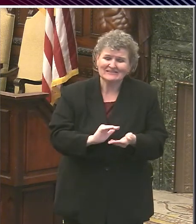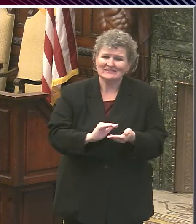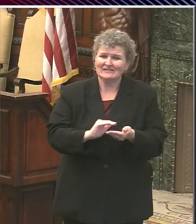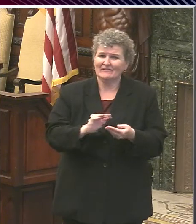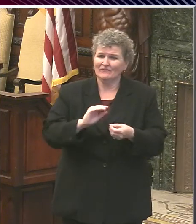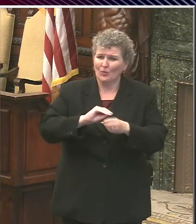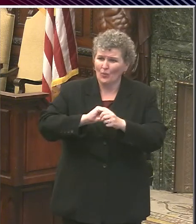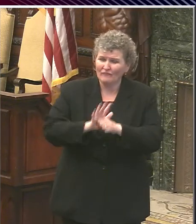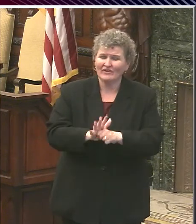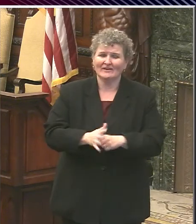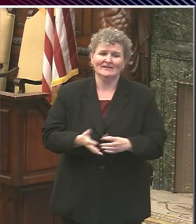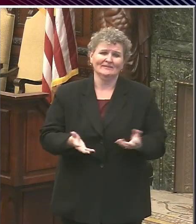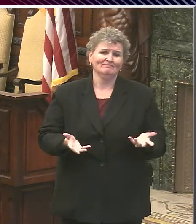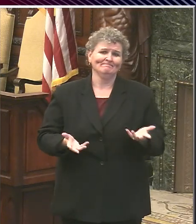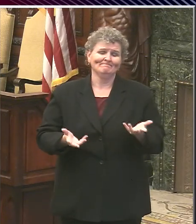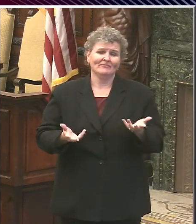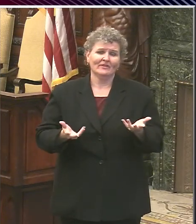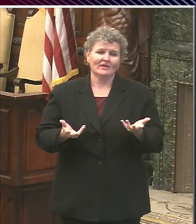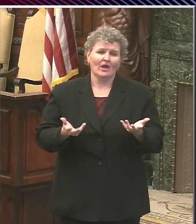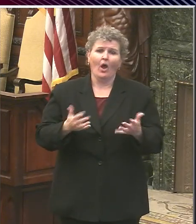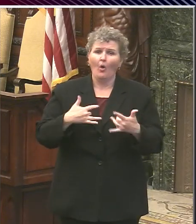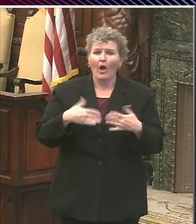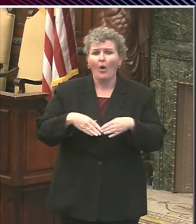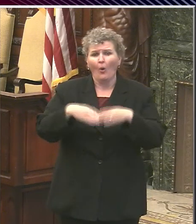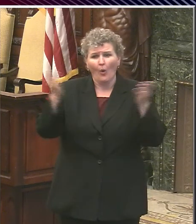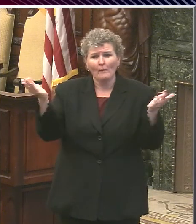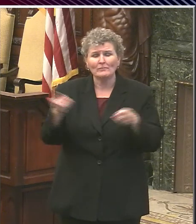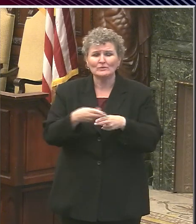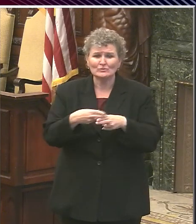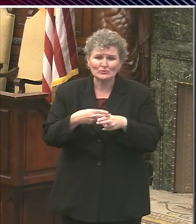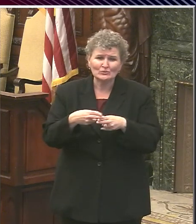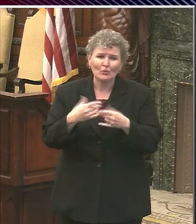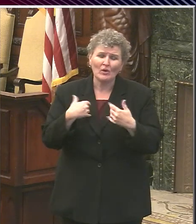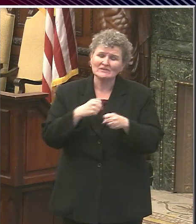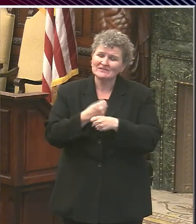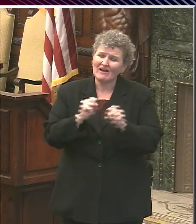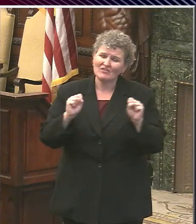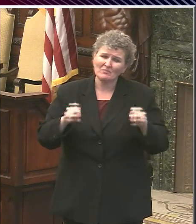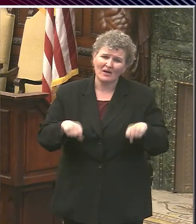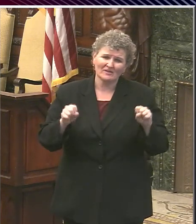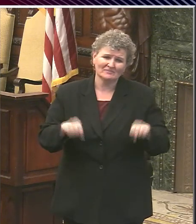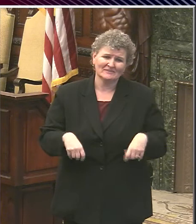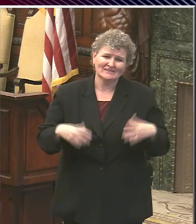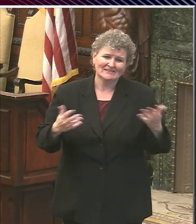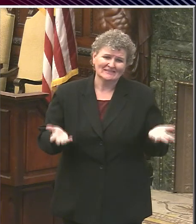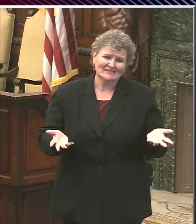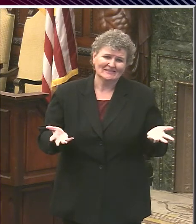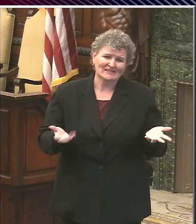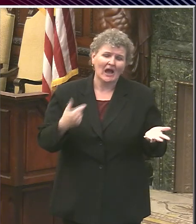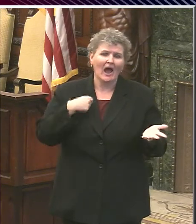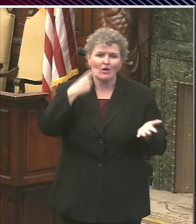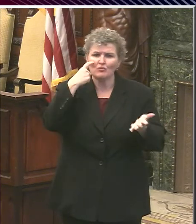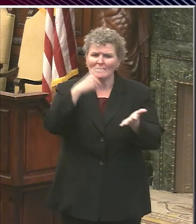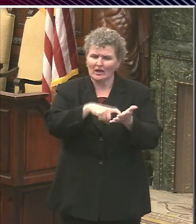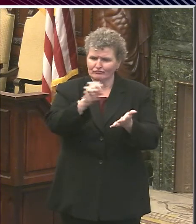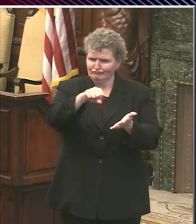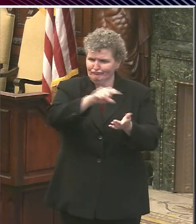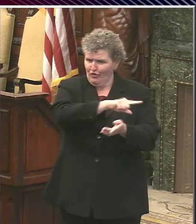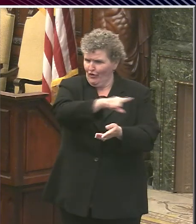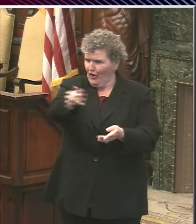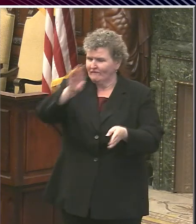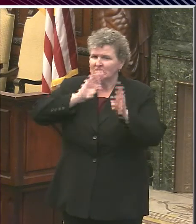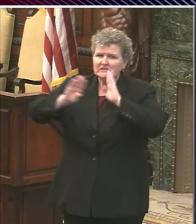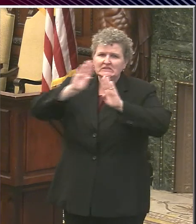pandemic, and we'll open up as soon as we safely can. I recognize the frustration. Everybody's frustrated. I have